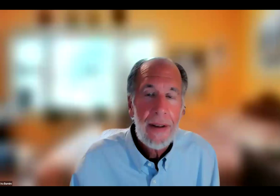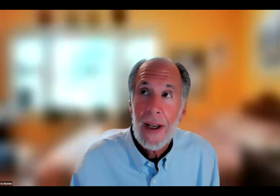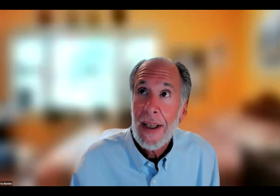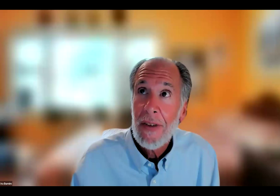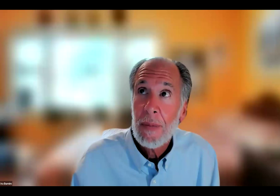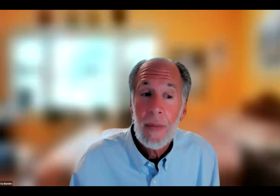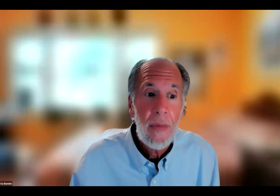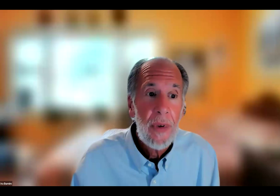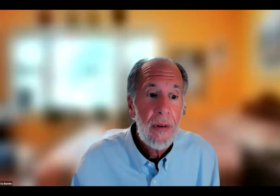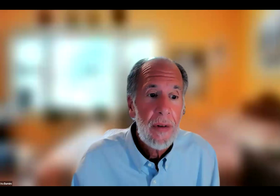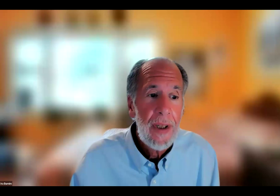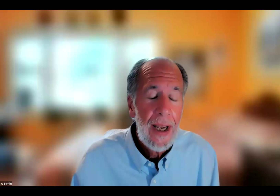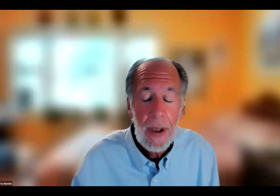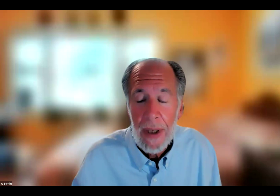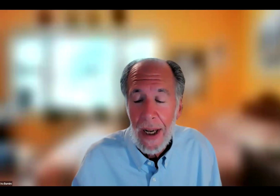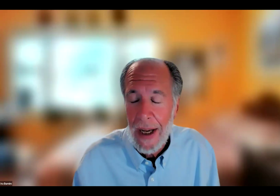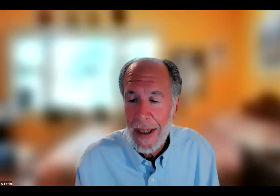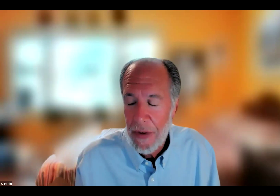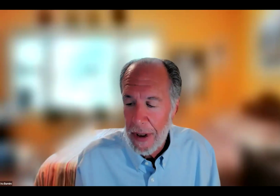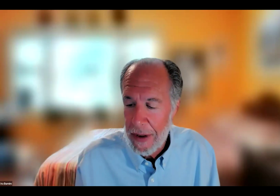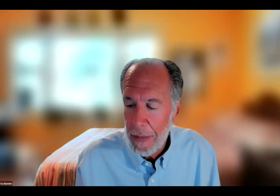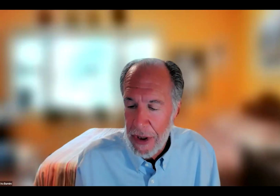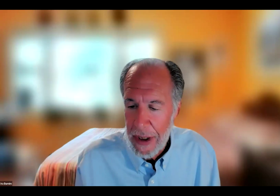Well, I don't. I Go can't. ahead, Ira. Yeah, I mean,